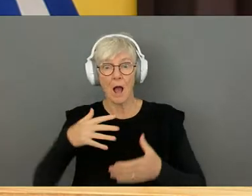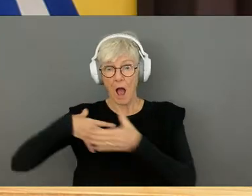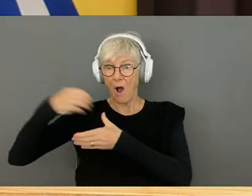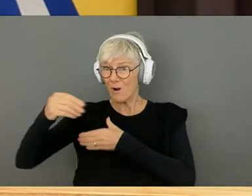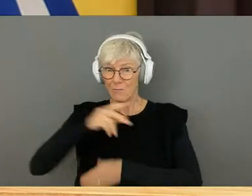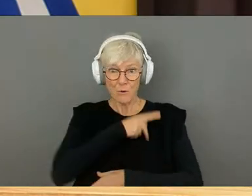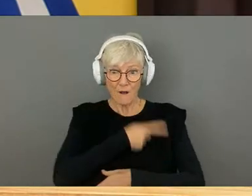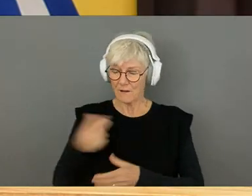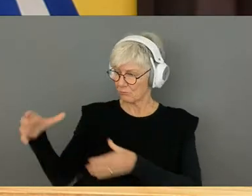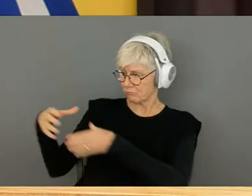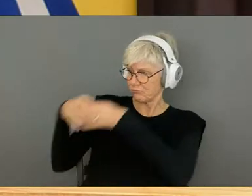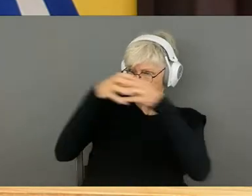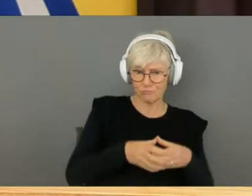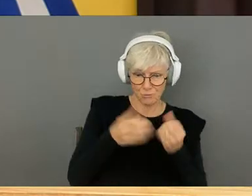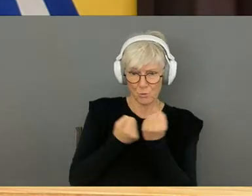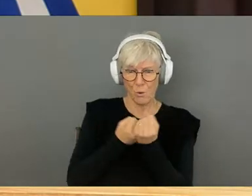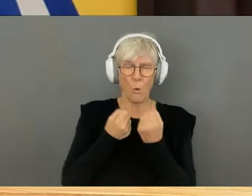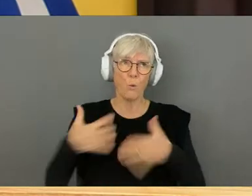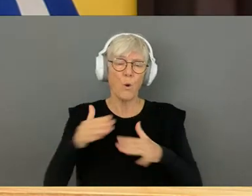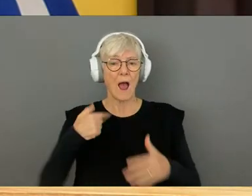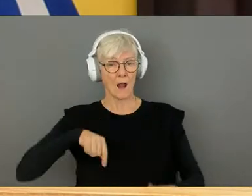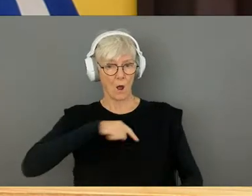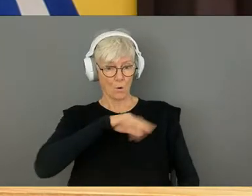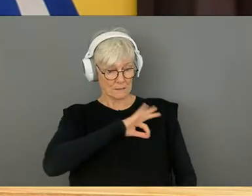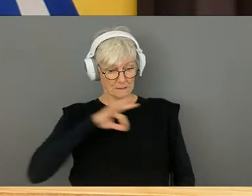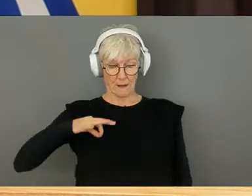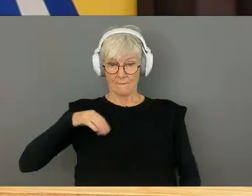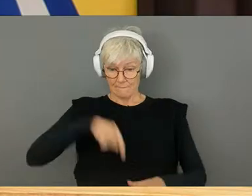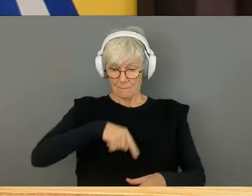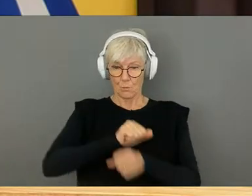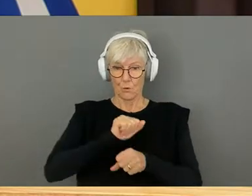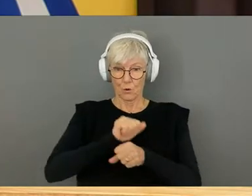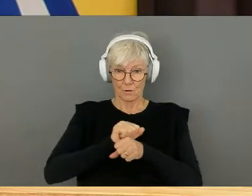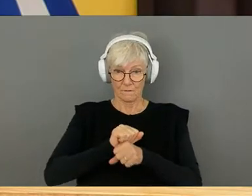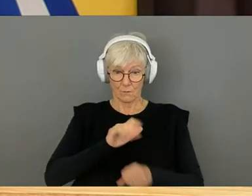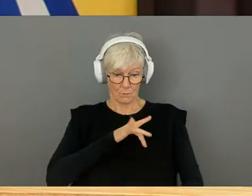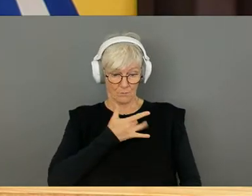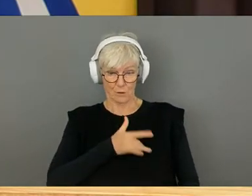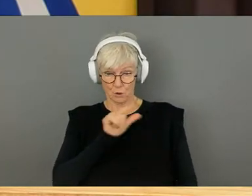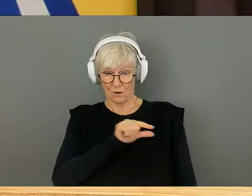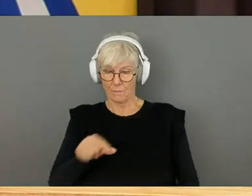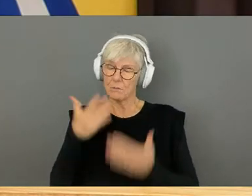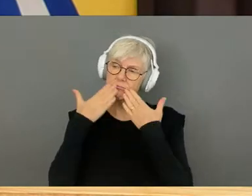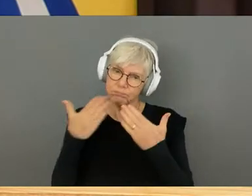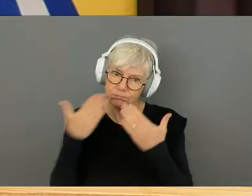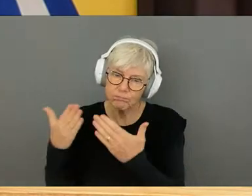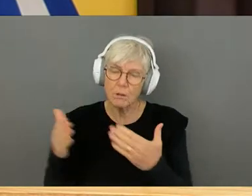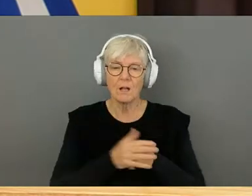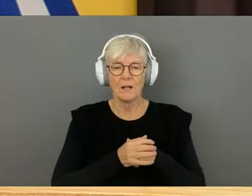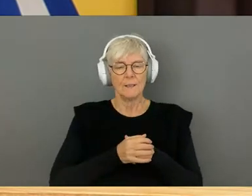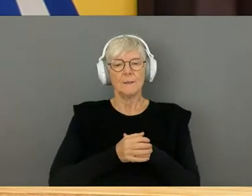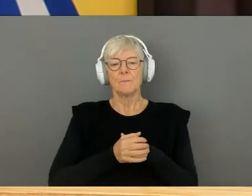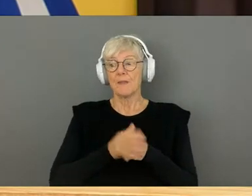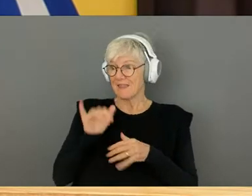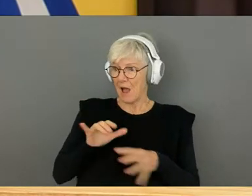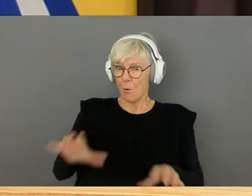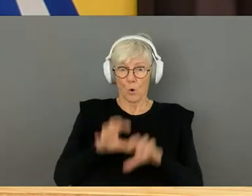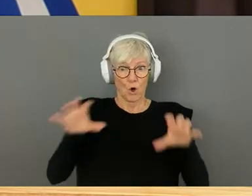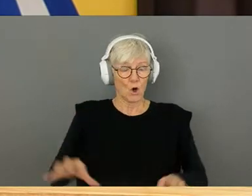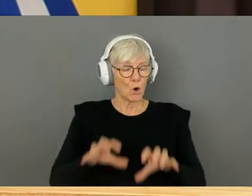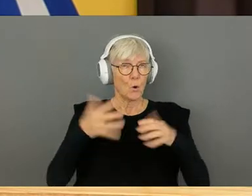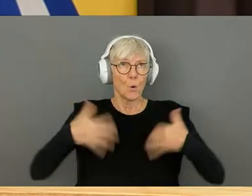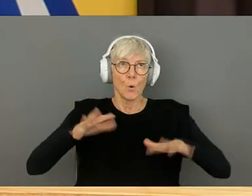own employees and support staff. As provided by the example, the work itself is challenging and takes